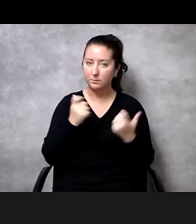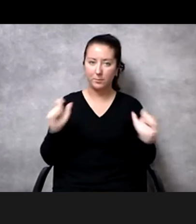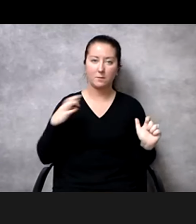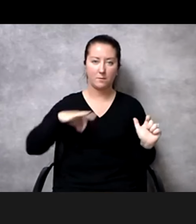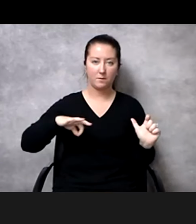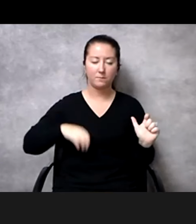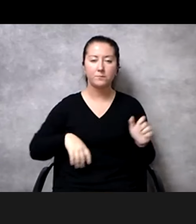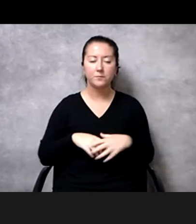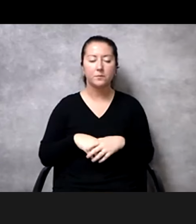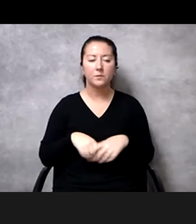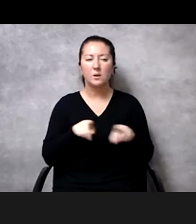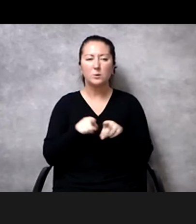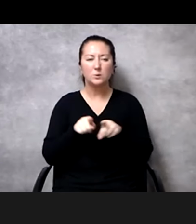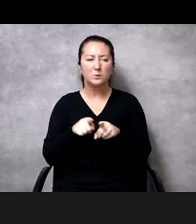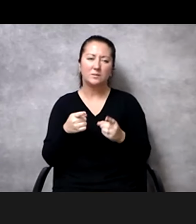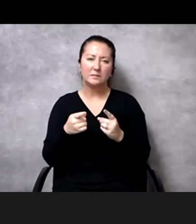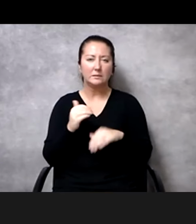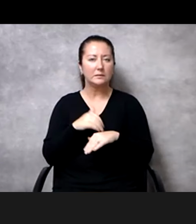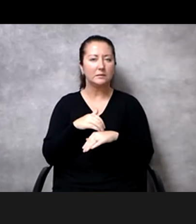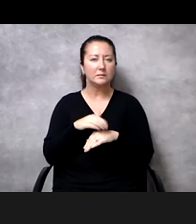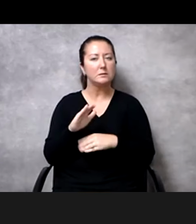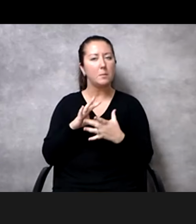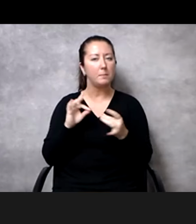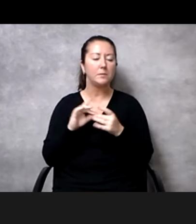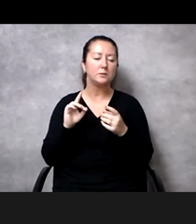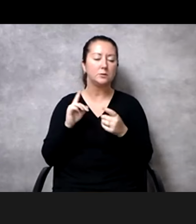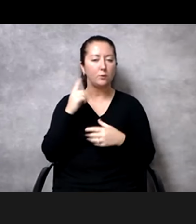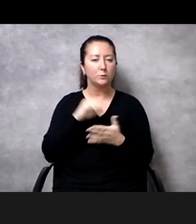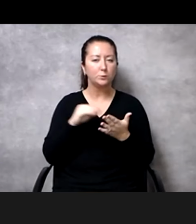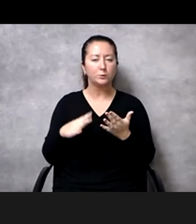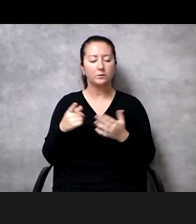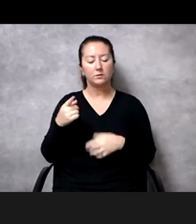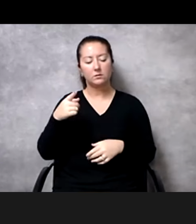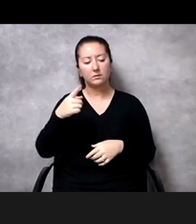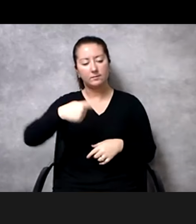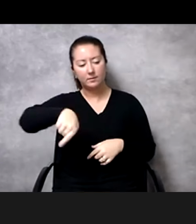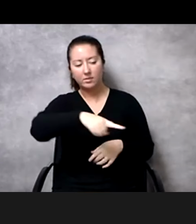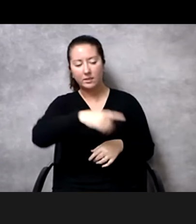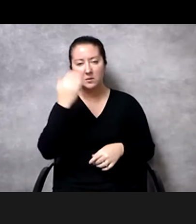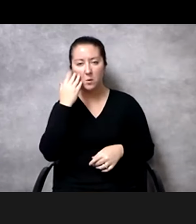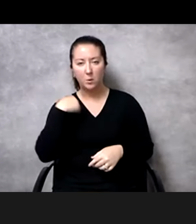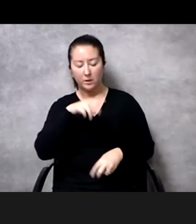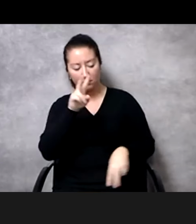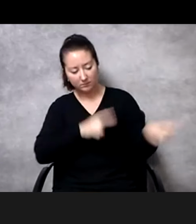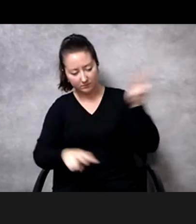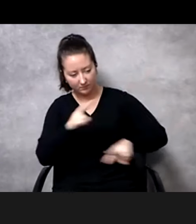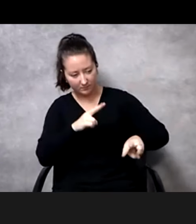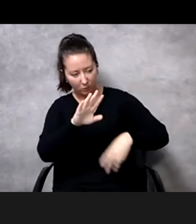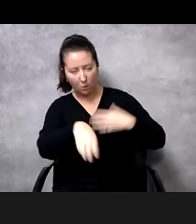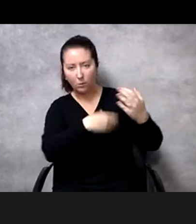remove. It also just sort of sends a message to the students that we are looking at them from a holistic